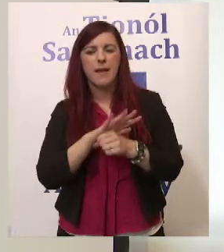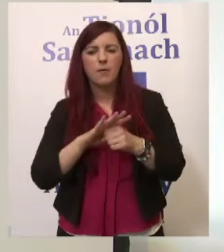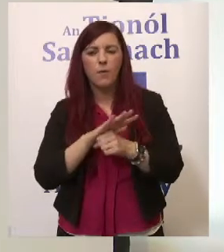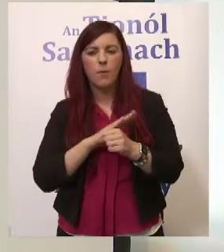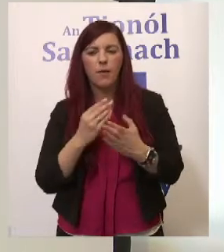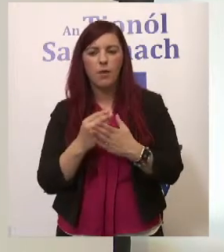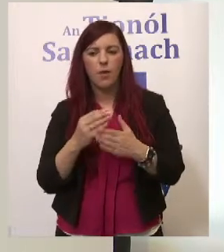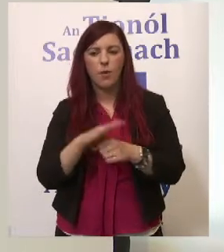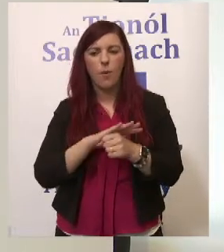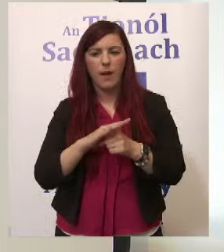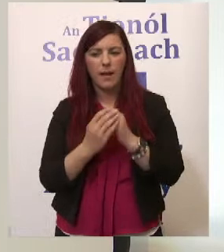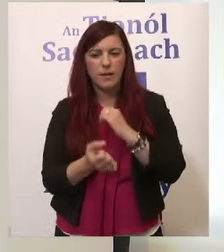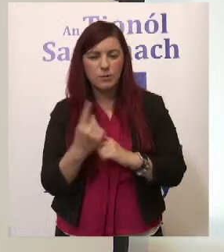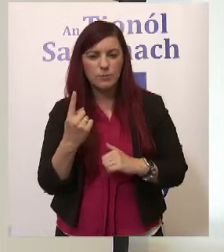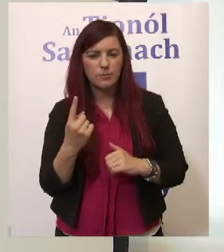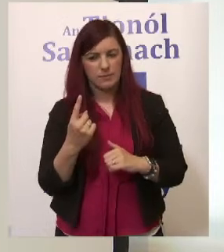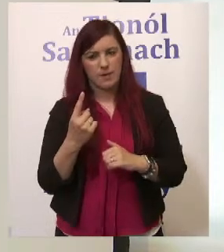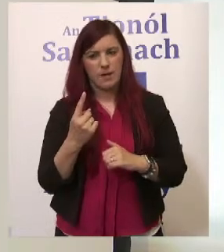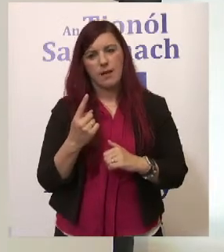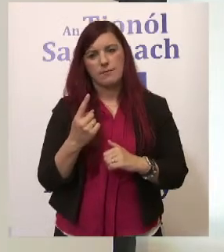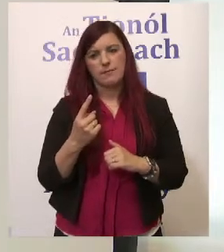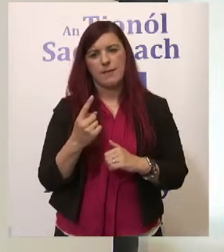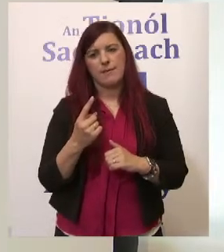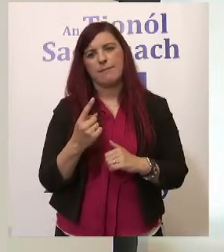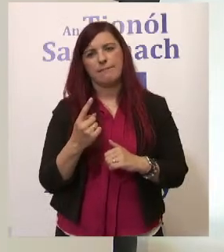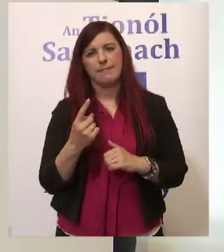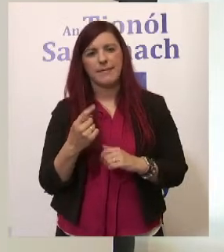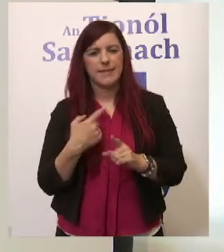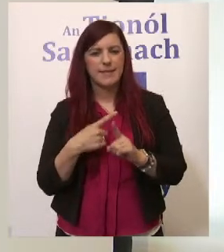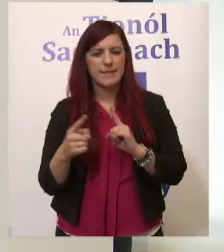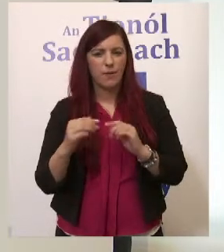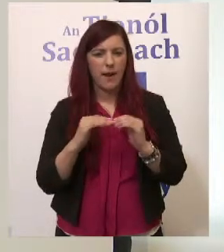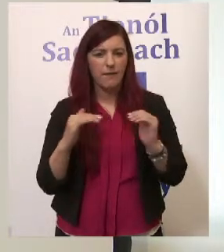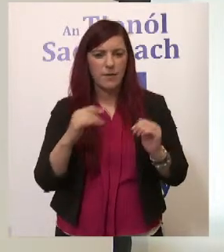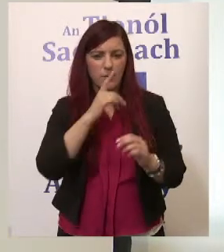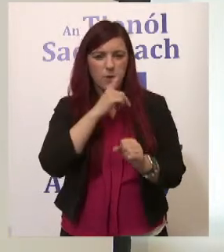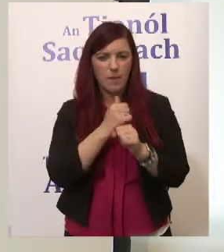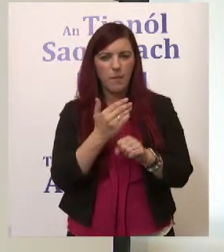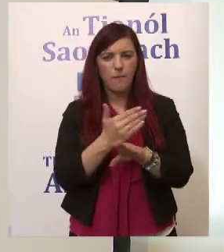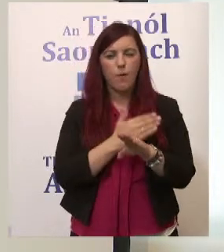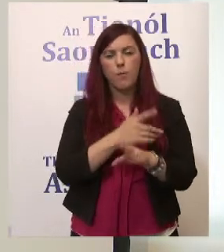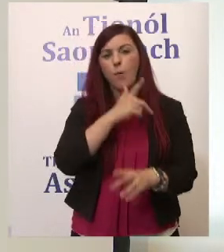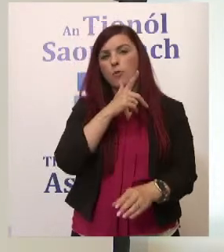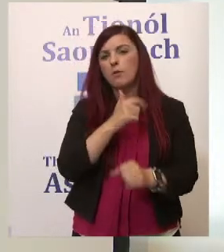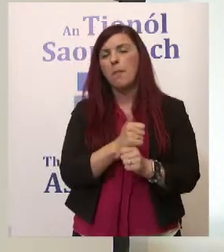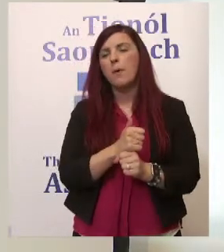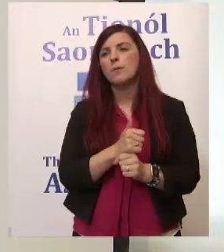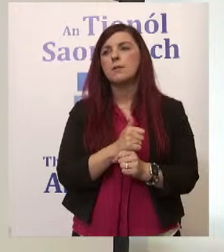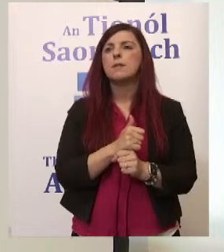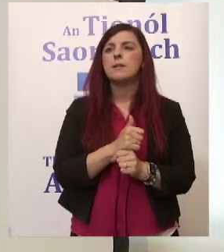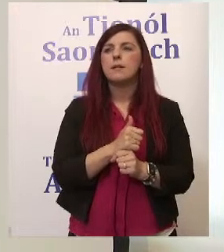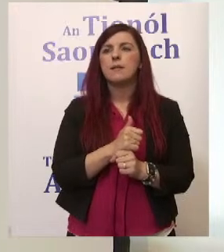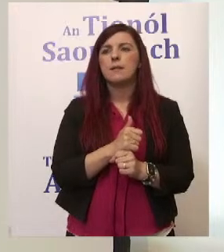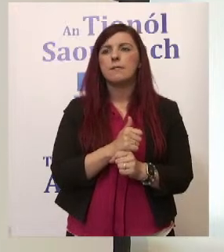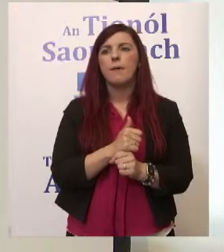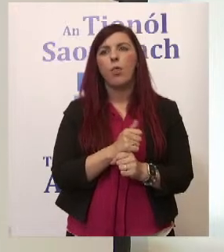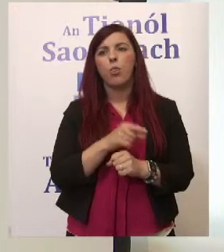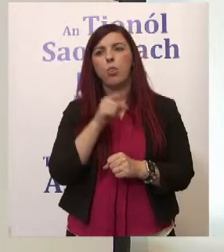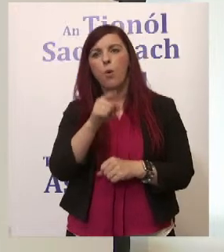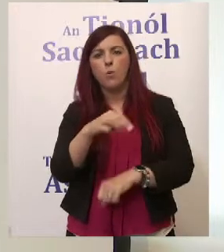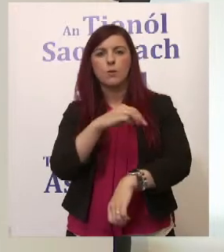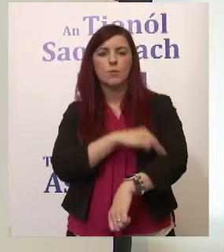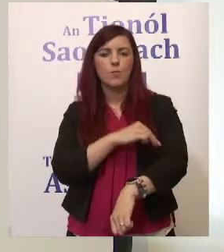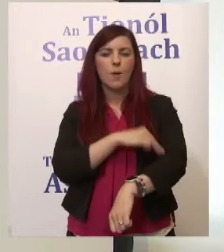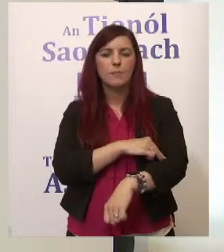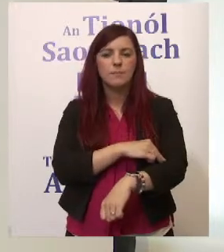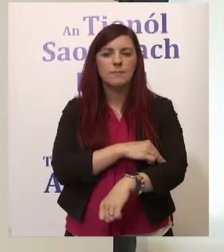problems at the ward level, as it once was called. But resolving those problems